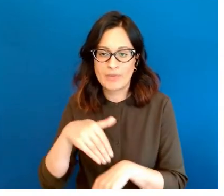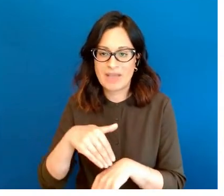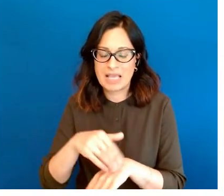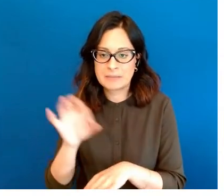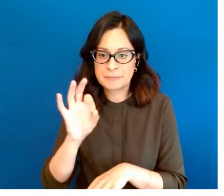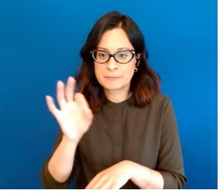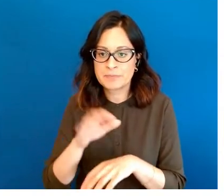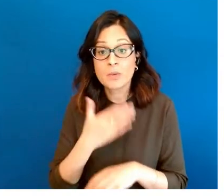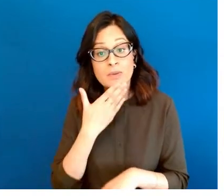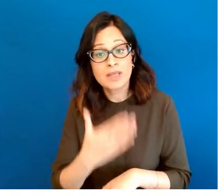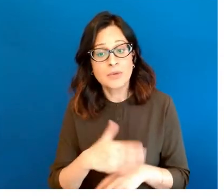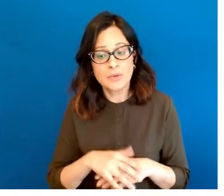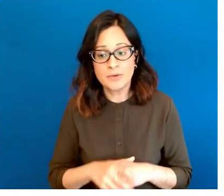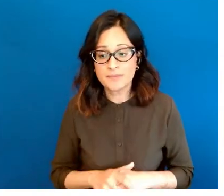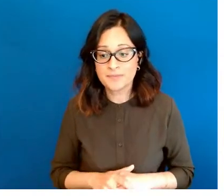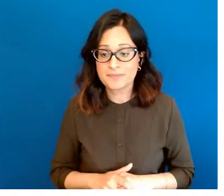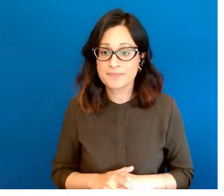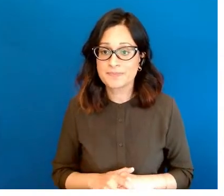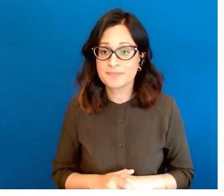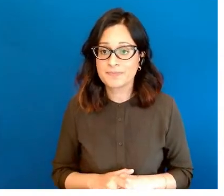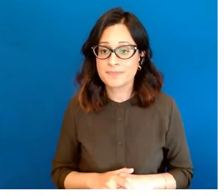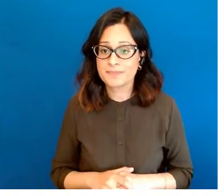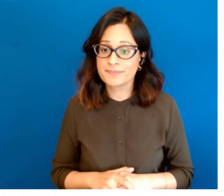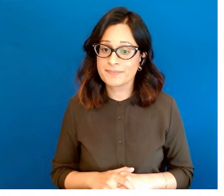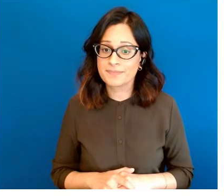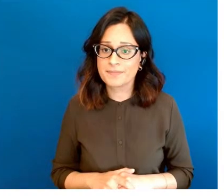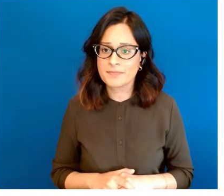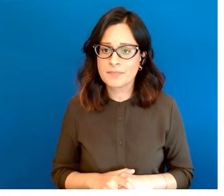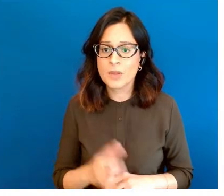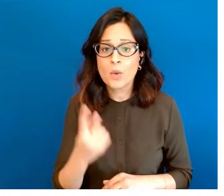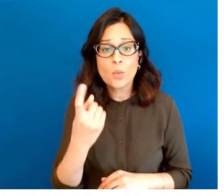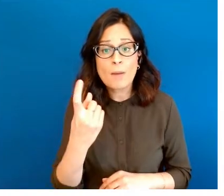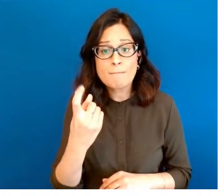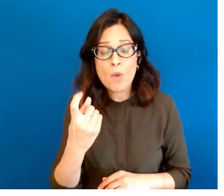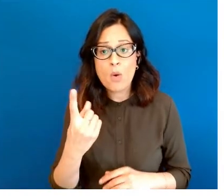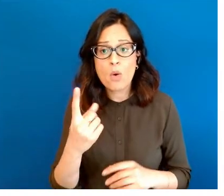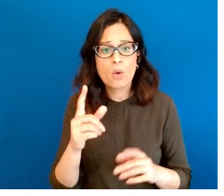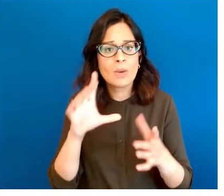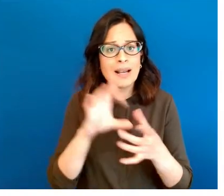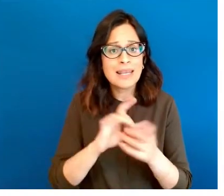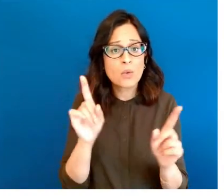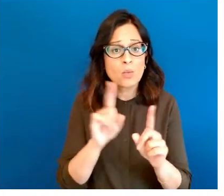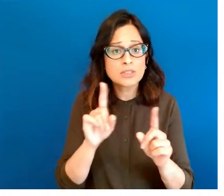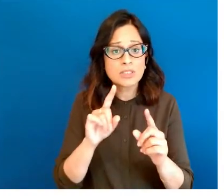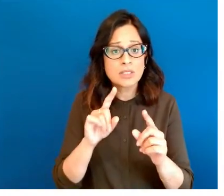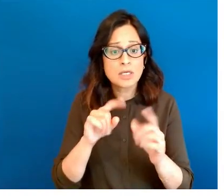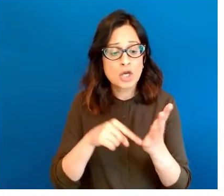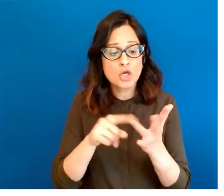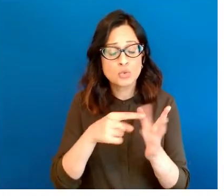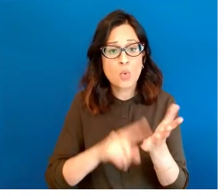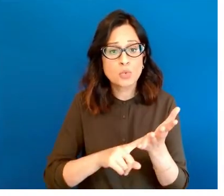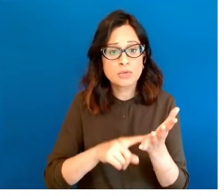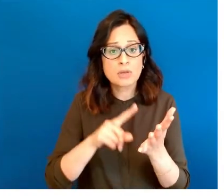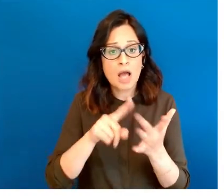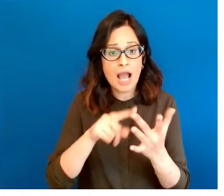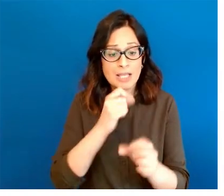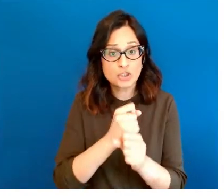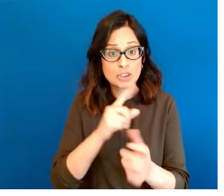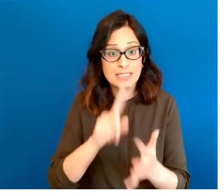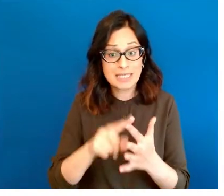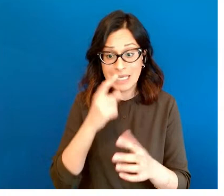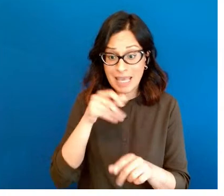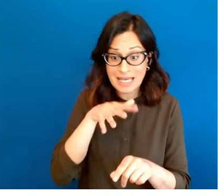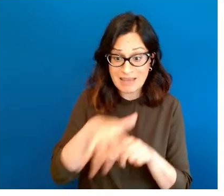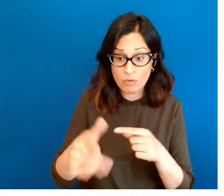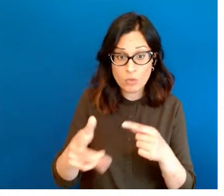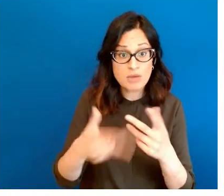Thank you. And there's another one here to do with kind of total IgE. Is total IgE influenced by other factors such